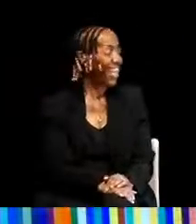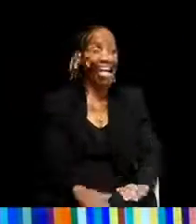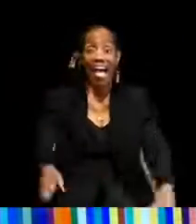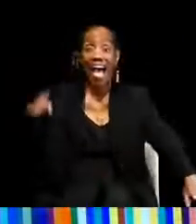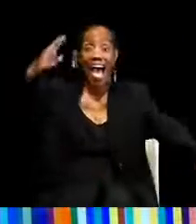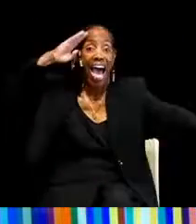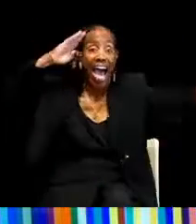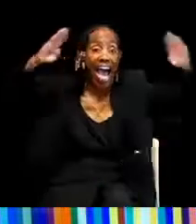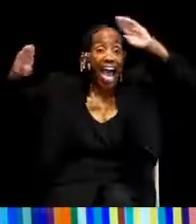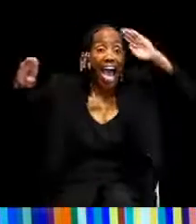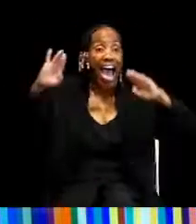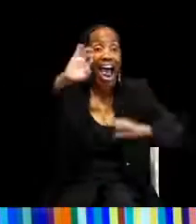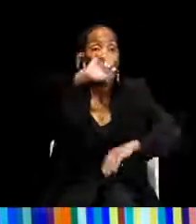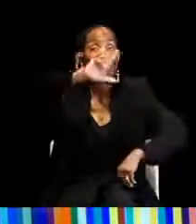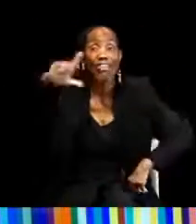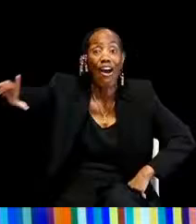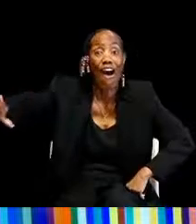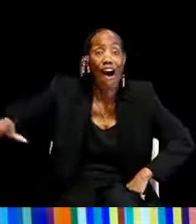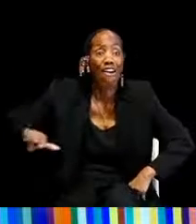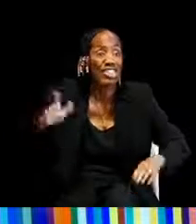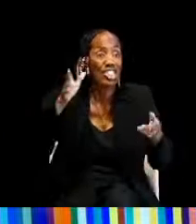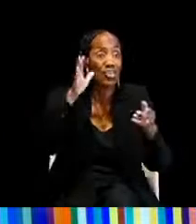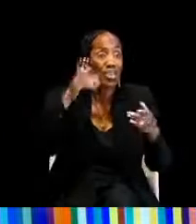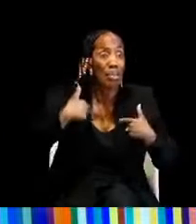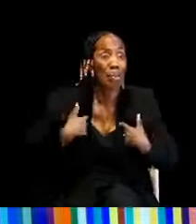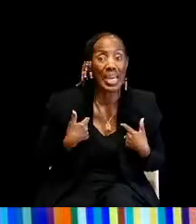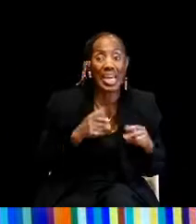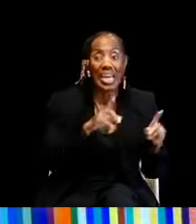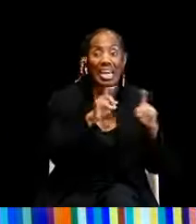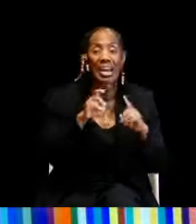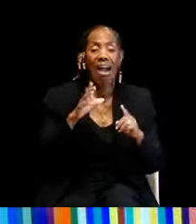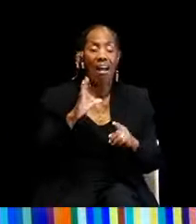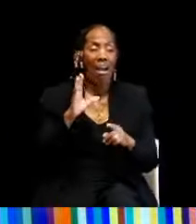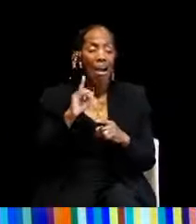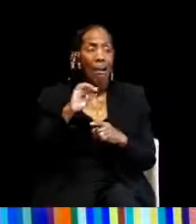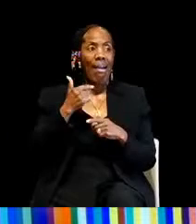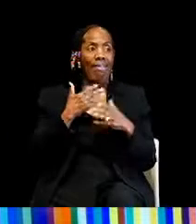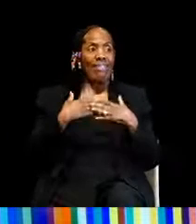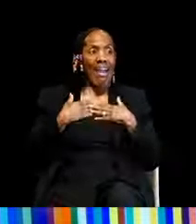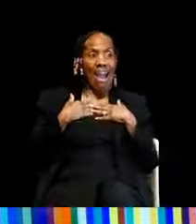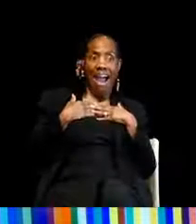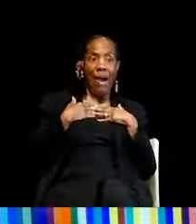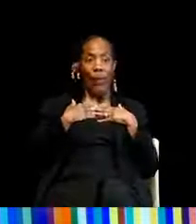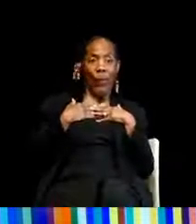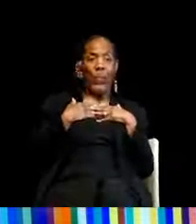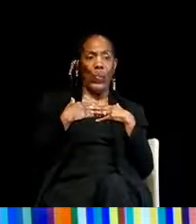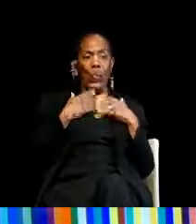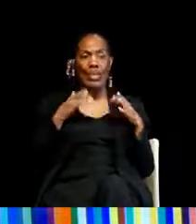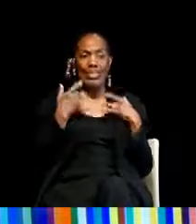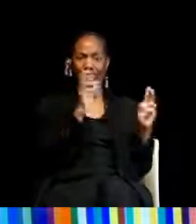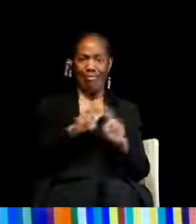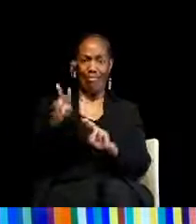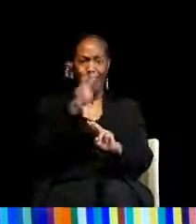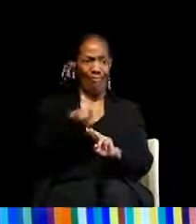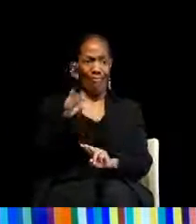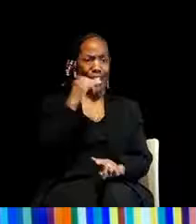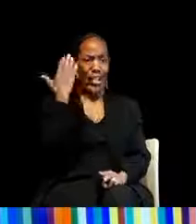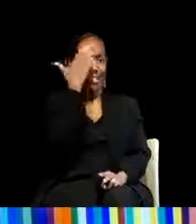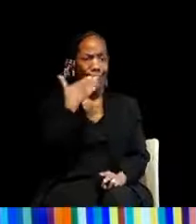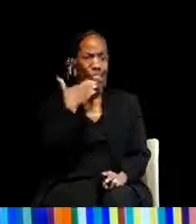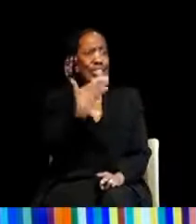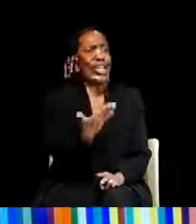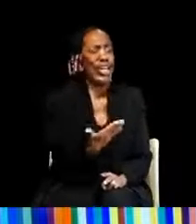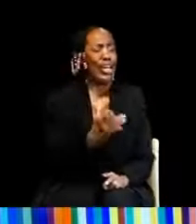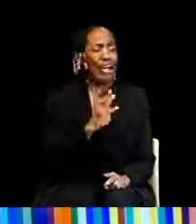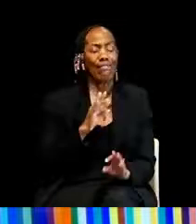Hi, y'all. Can y'all hear me? Oh my God, it's so many of you. Y'all look so good. Okay,